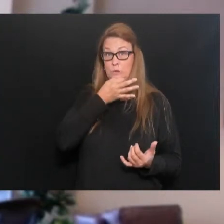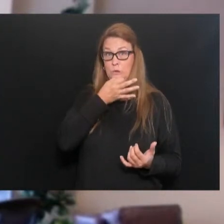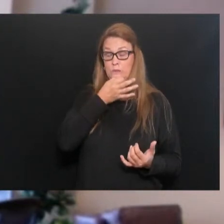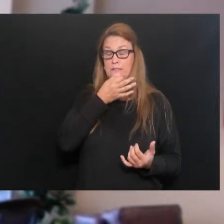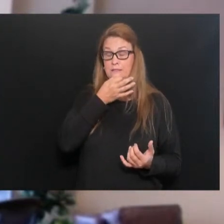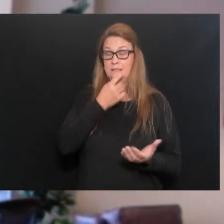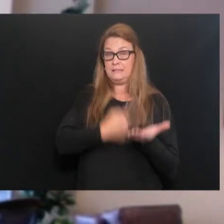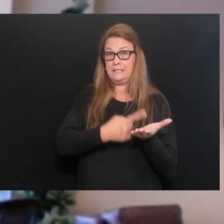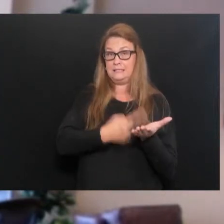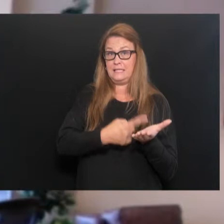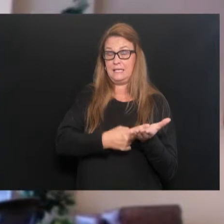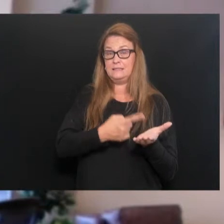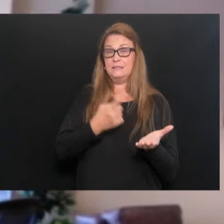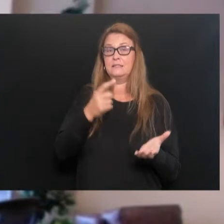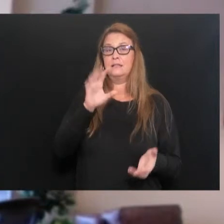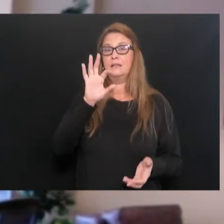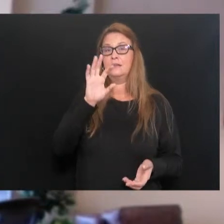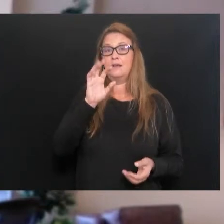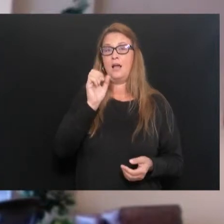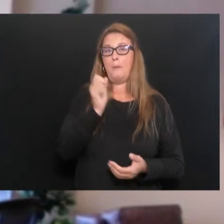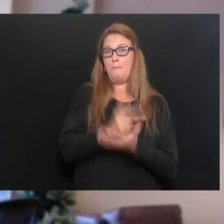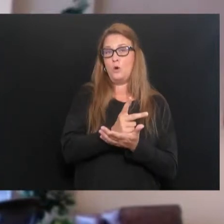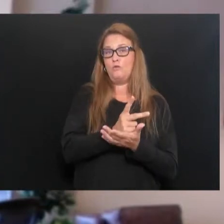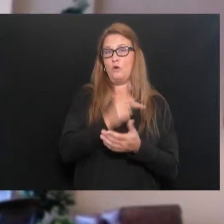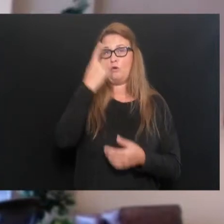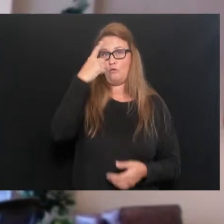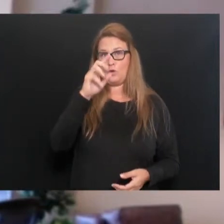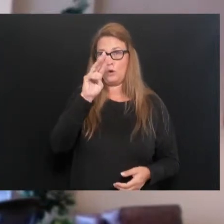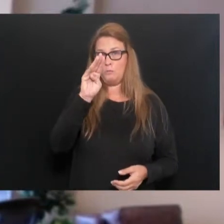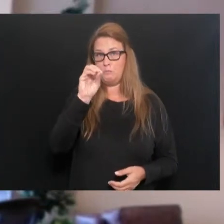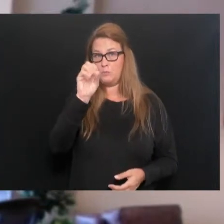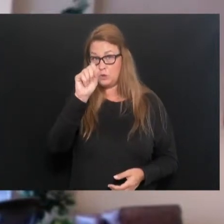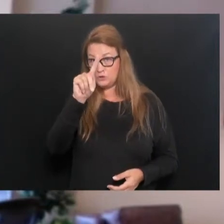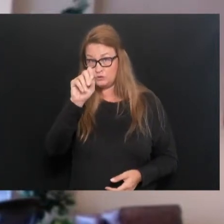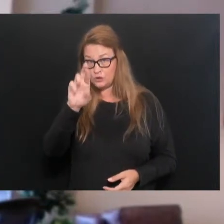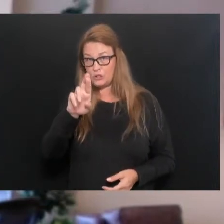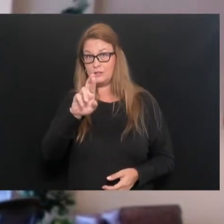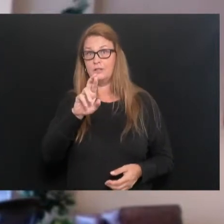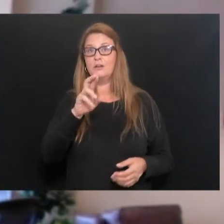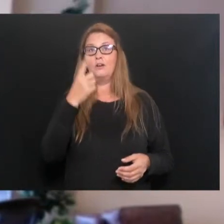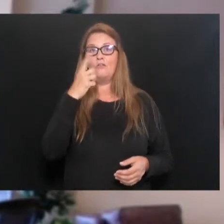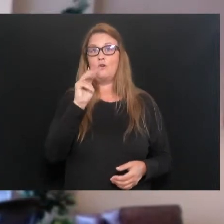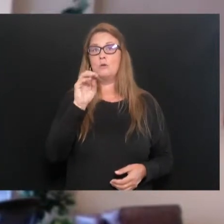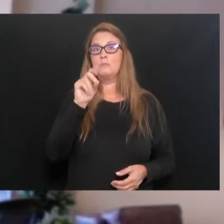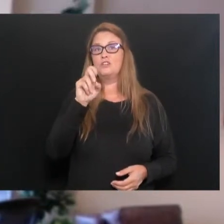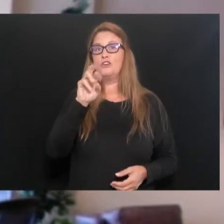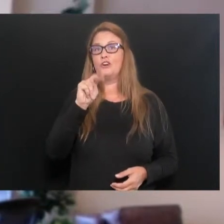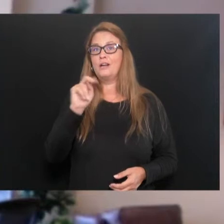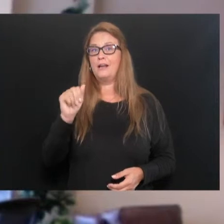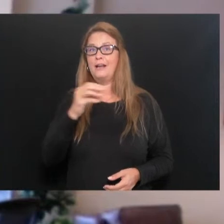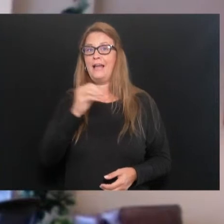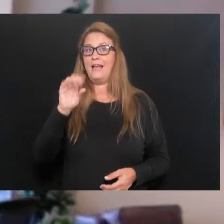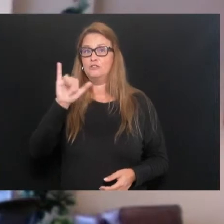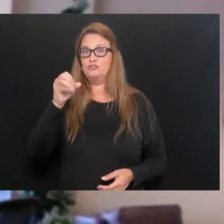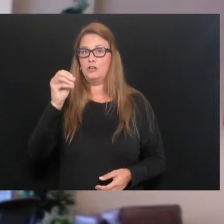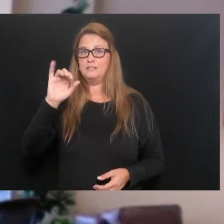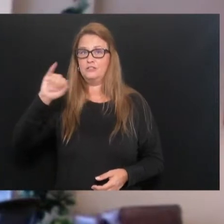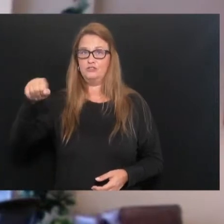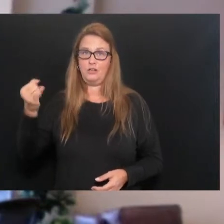for also having approval for booster vaccines, which will be this Thursday and Friday. And then